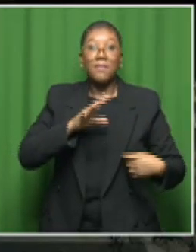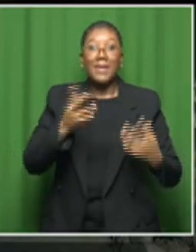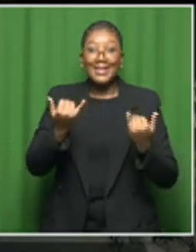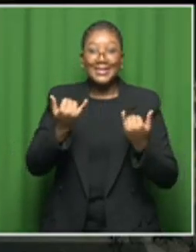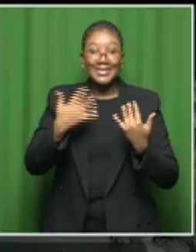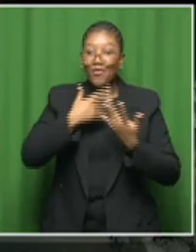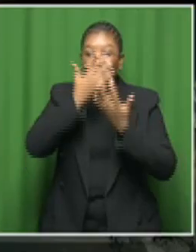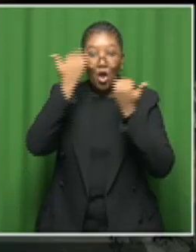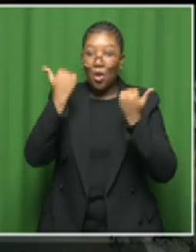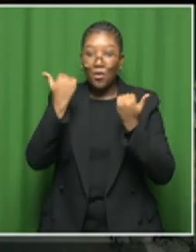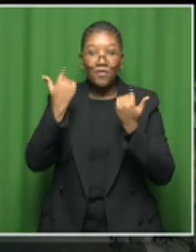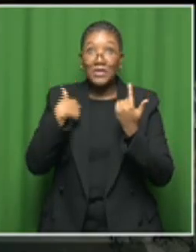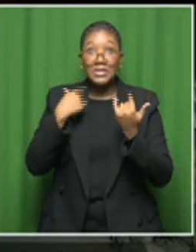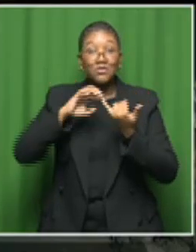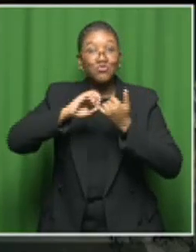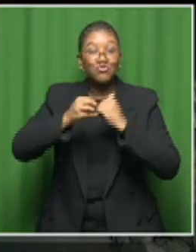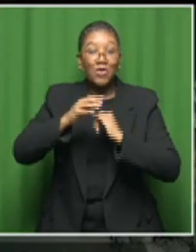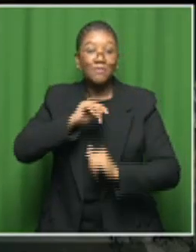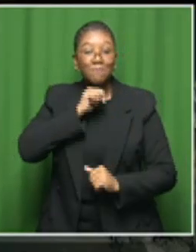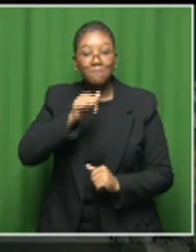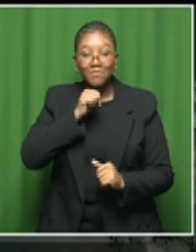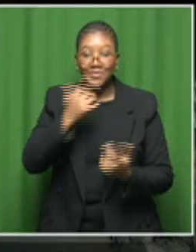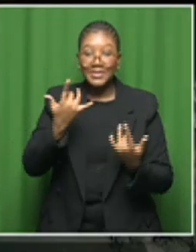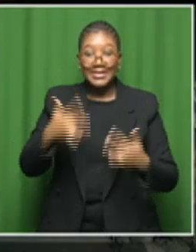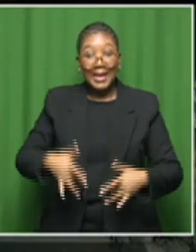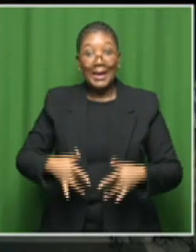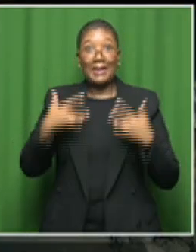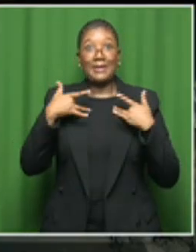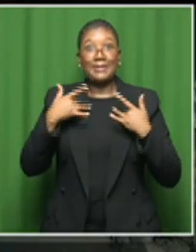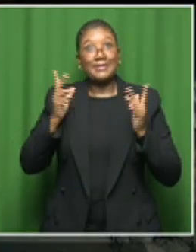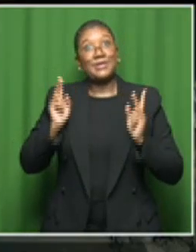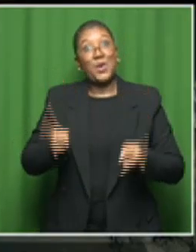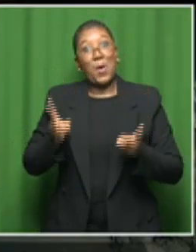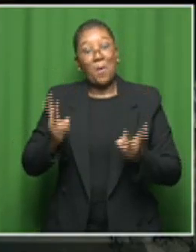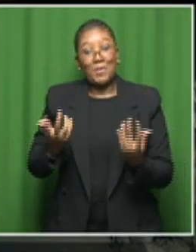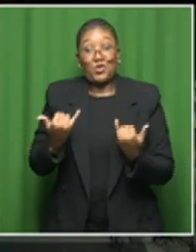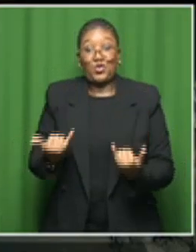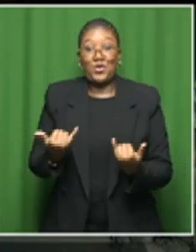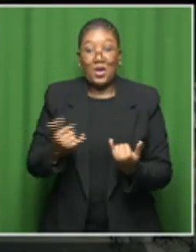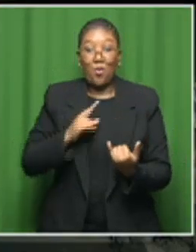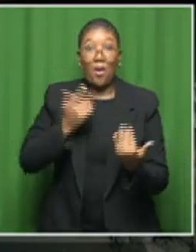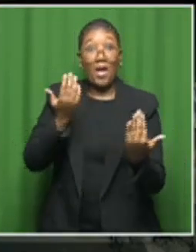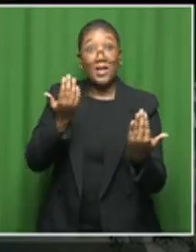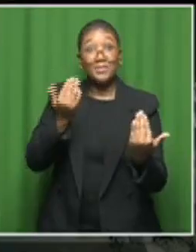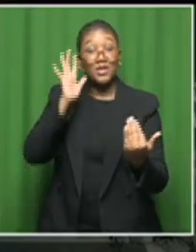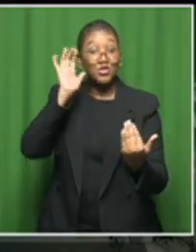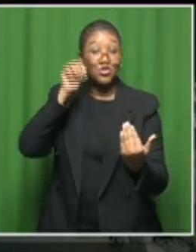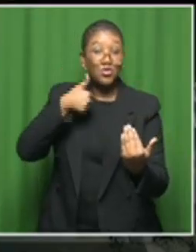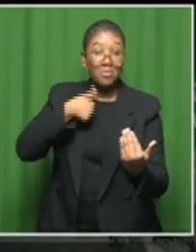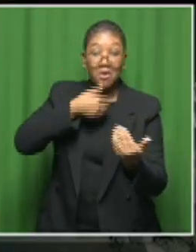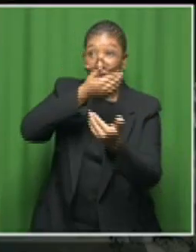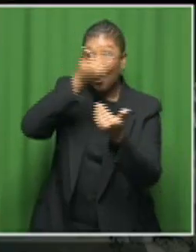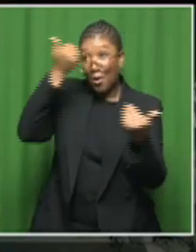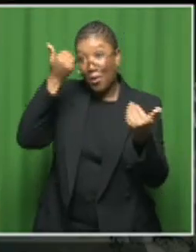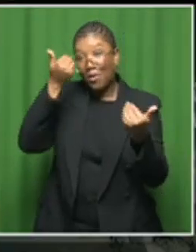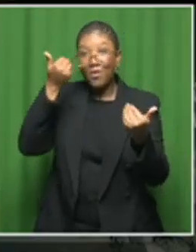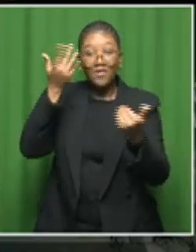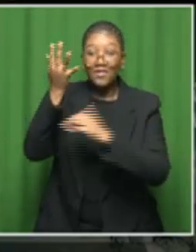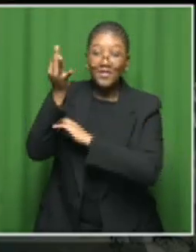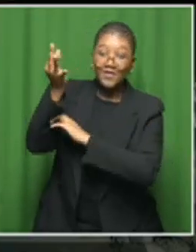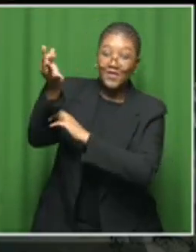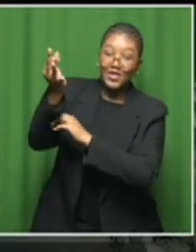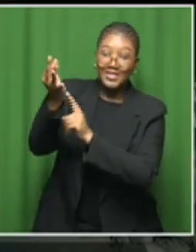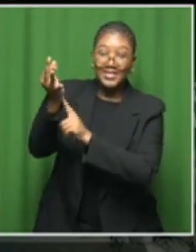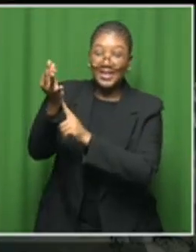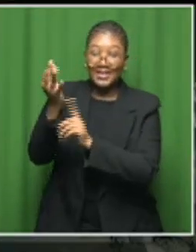just try and live a normal life as best as you possibly can. But although it's not really normal,